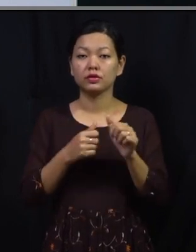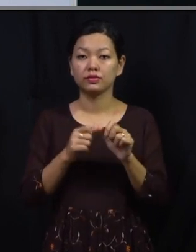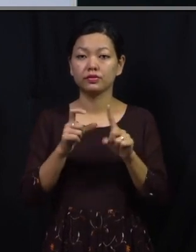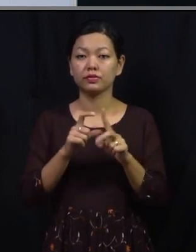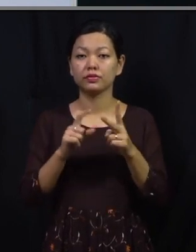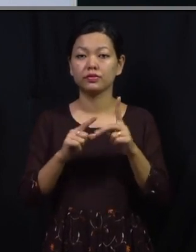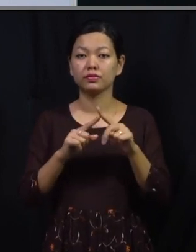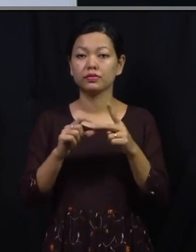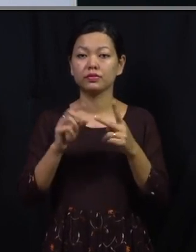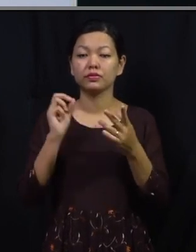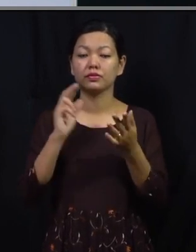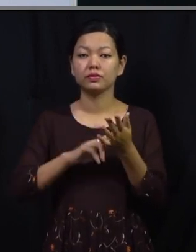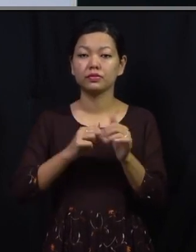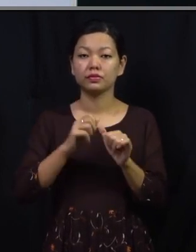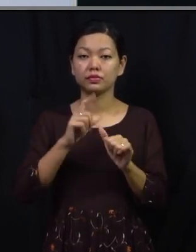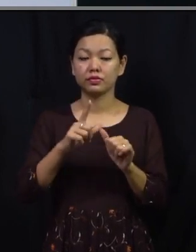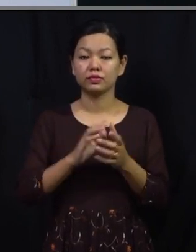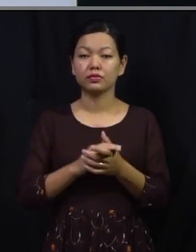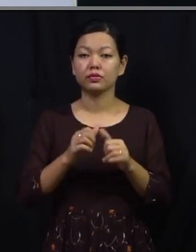year 1941.